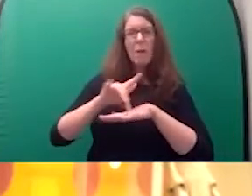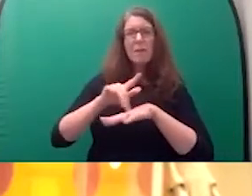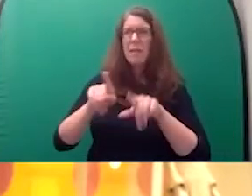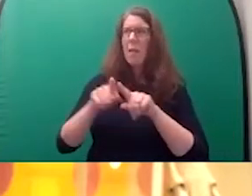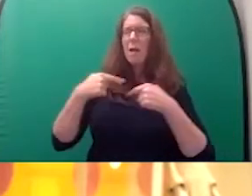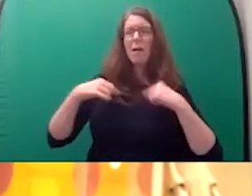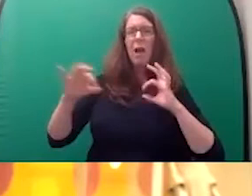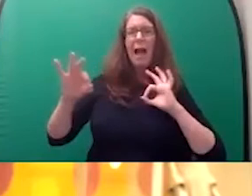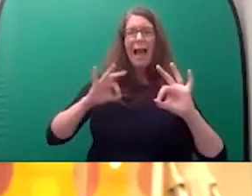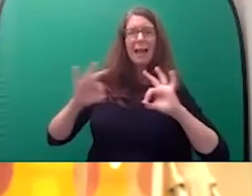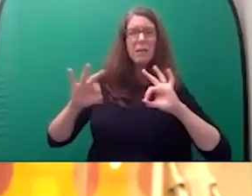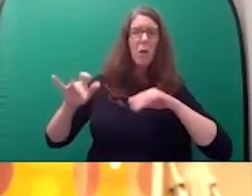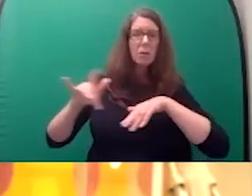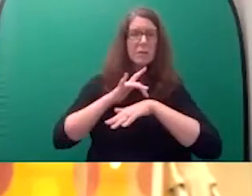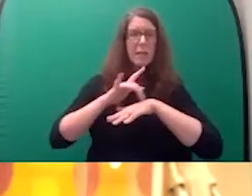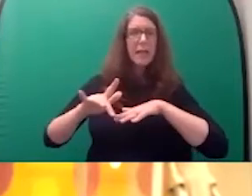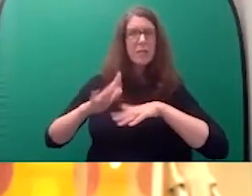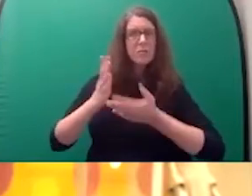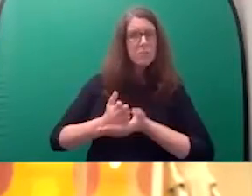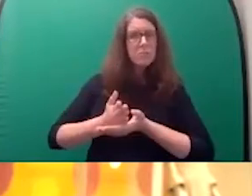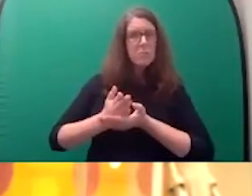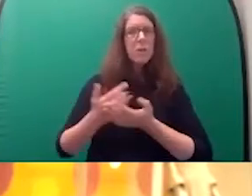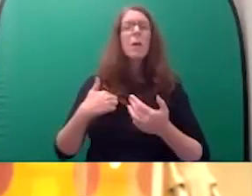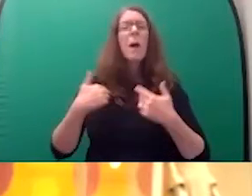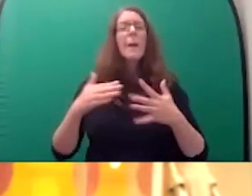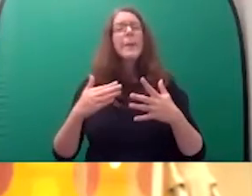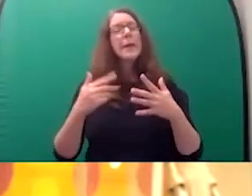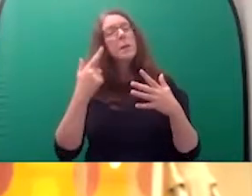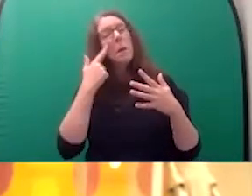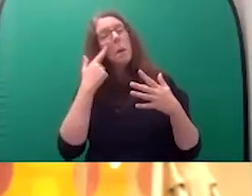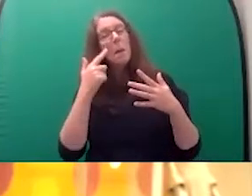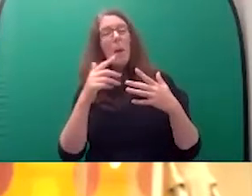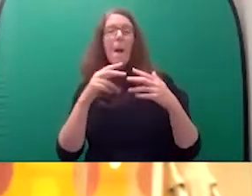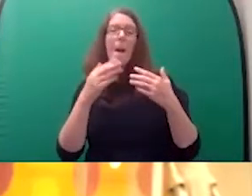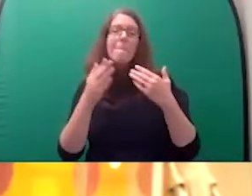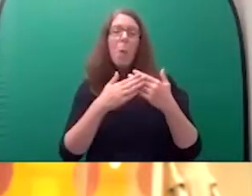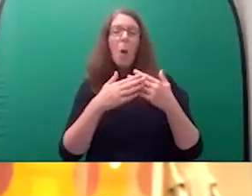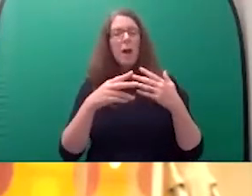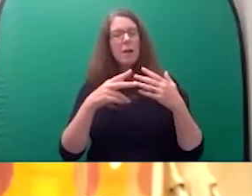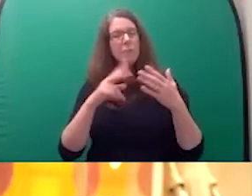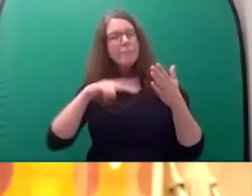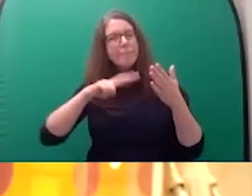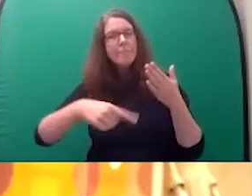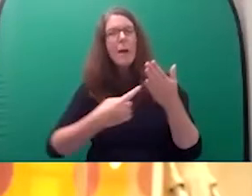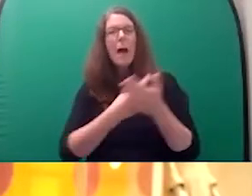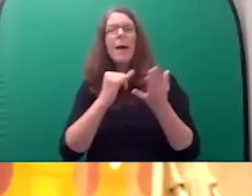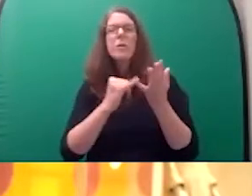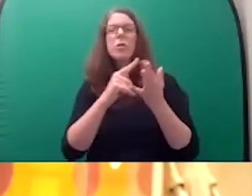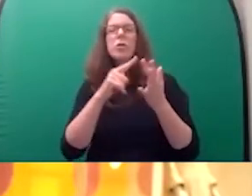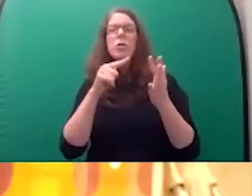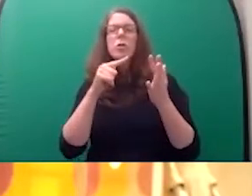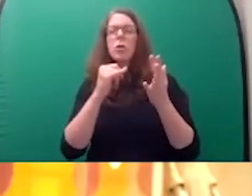And I was looking at, I was kind of delving a bit more into Sue Tompkins' work. And she talks